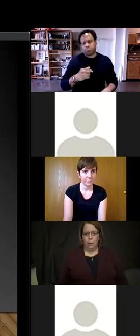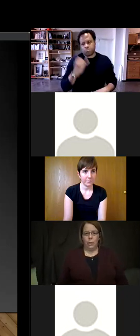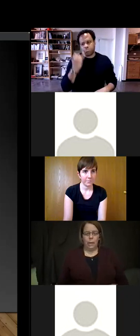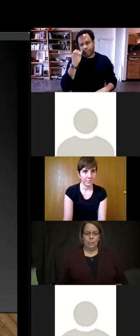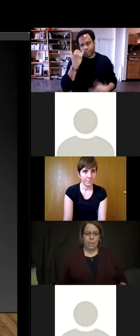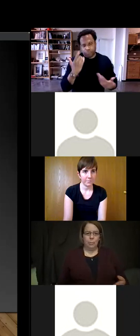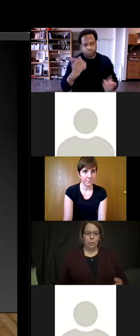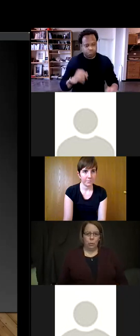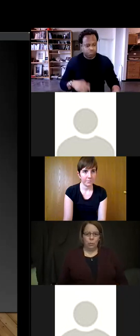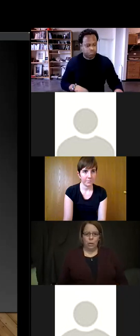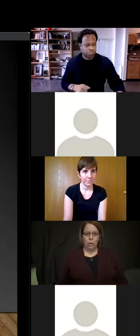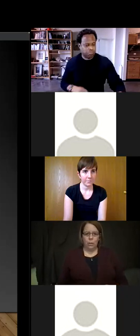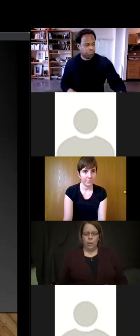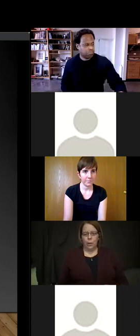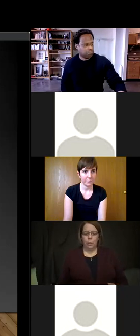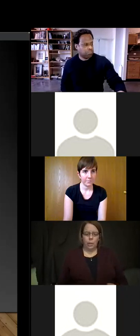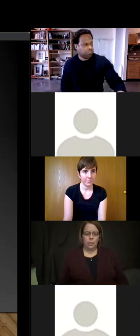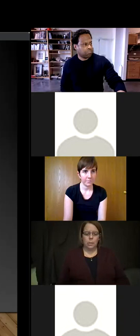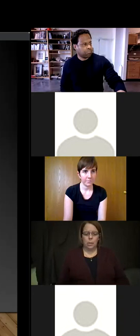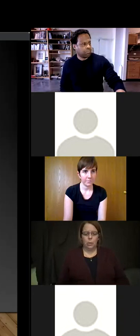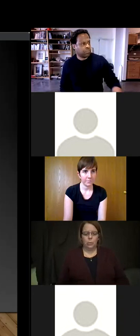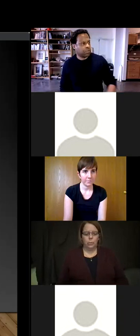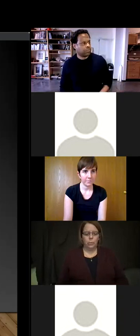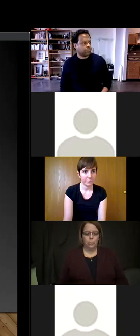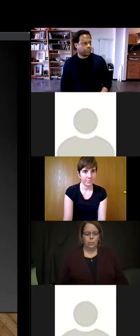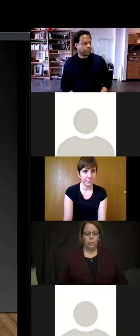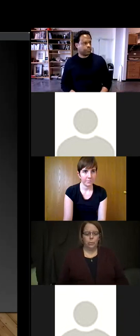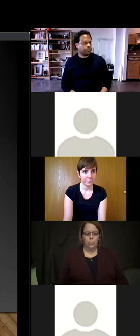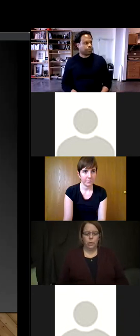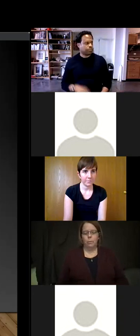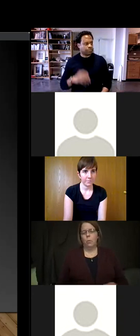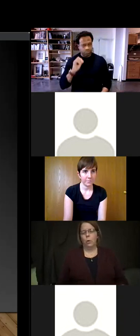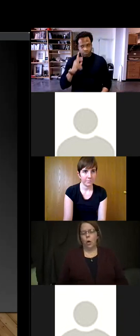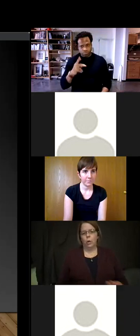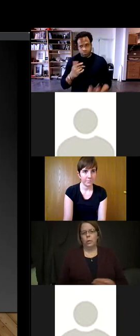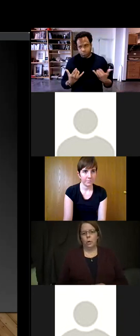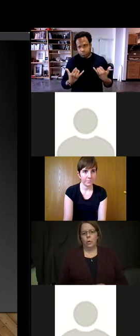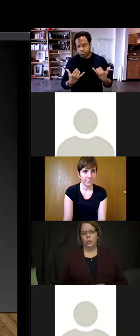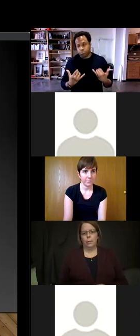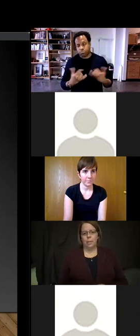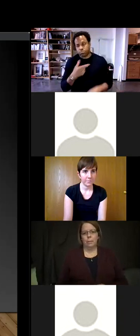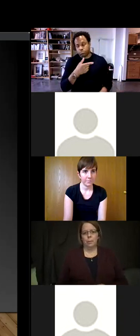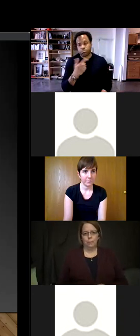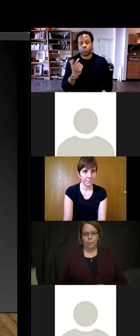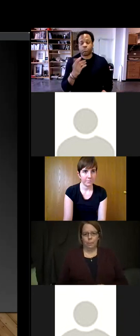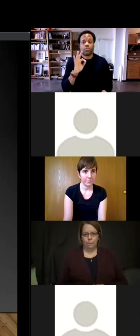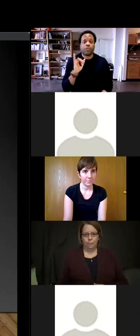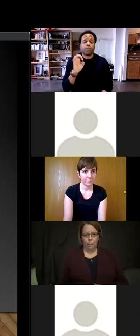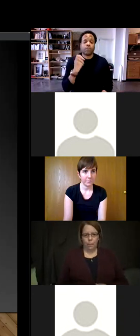If you had a laptop, you could put it on there. So, or cart on your laptop.